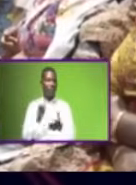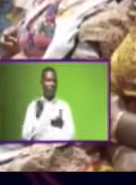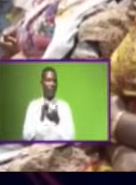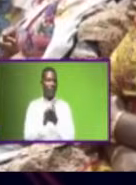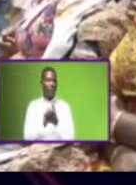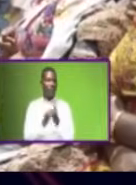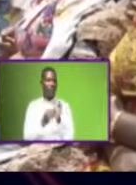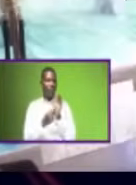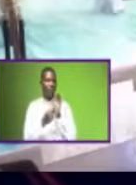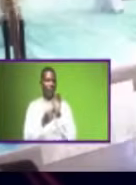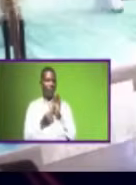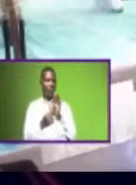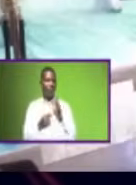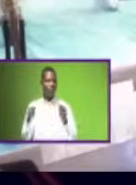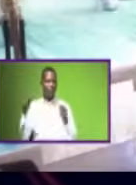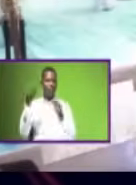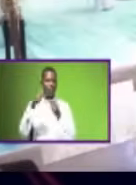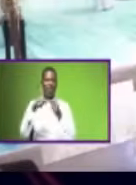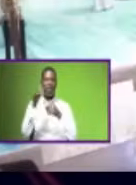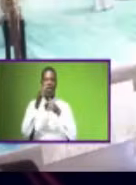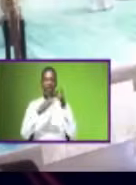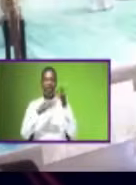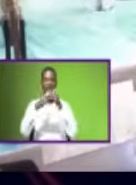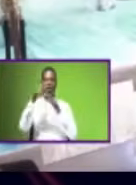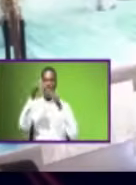Which